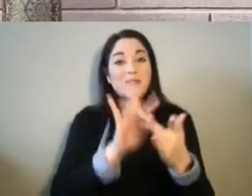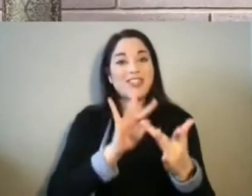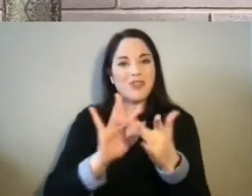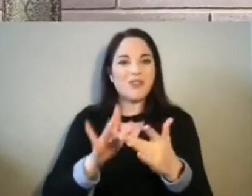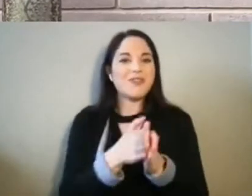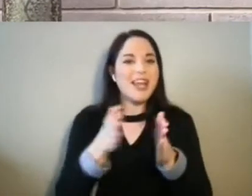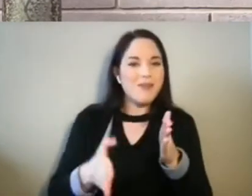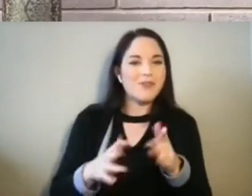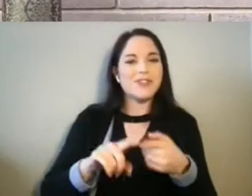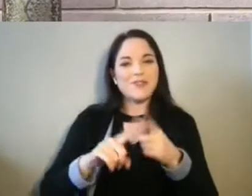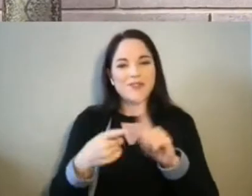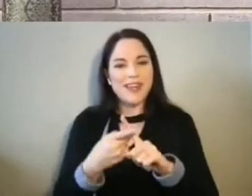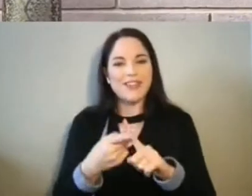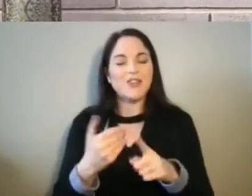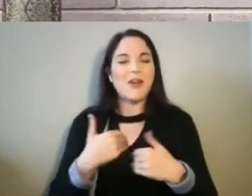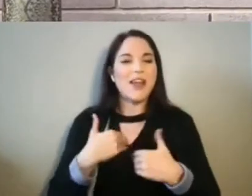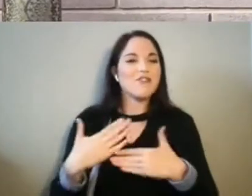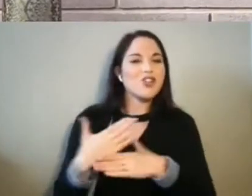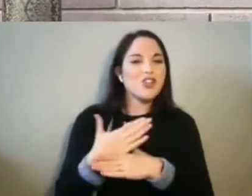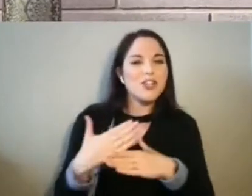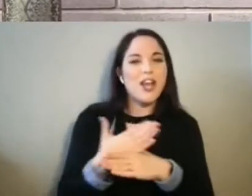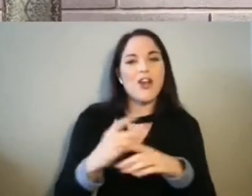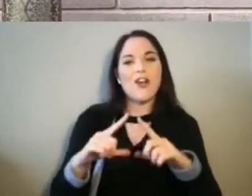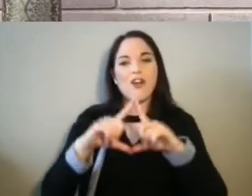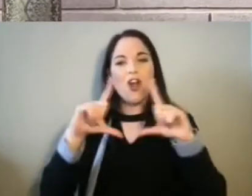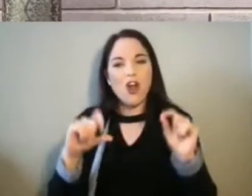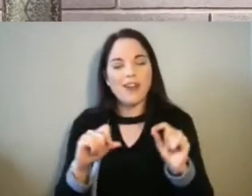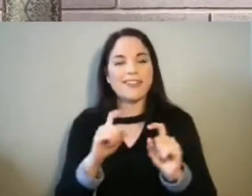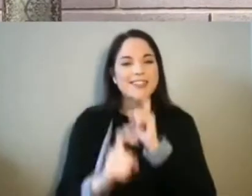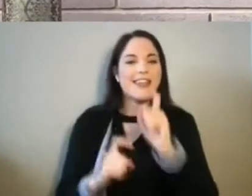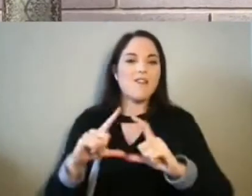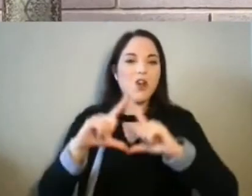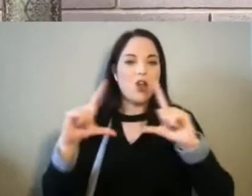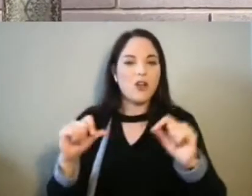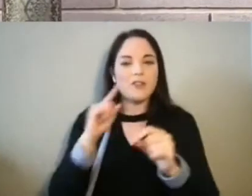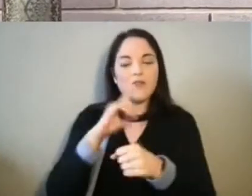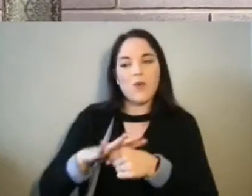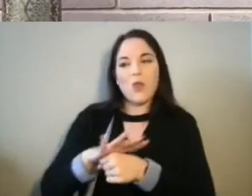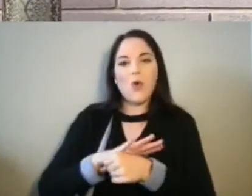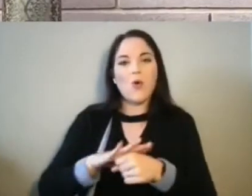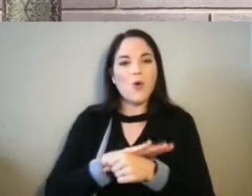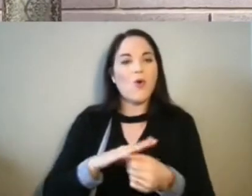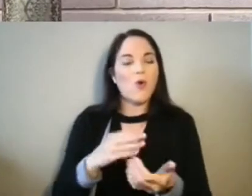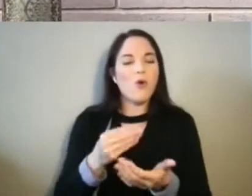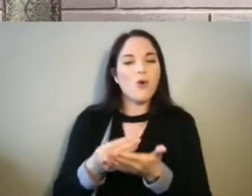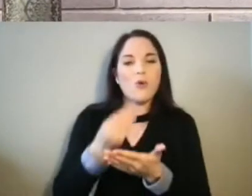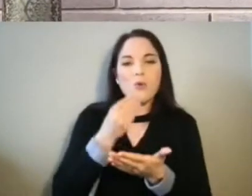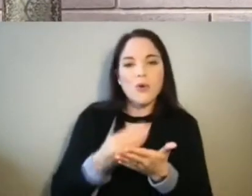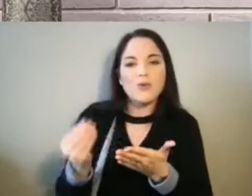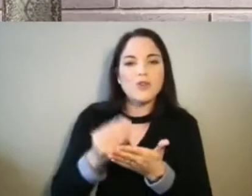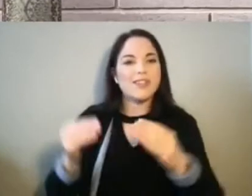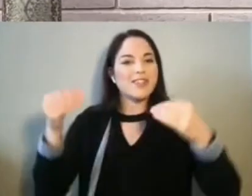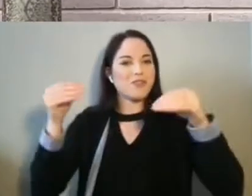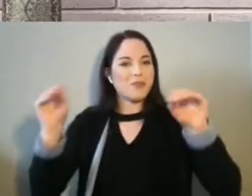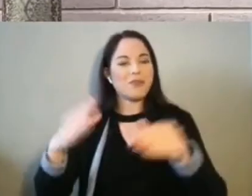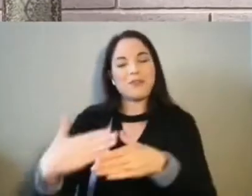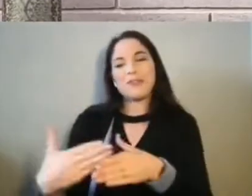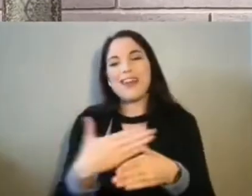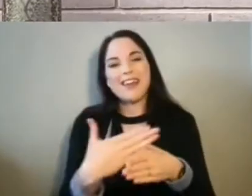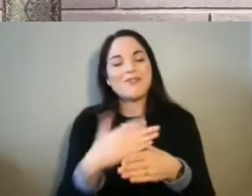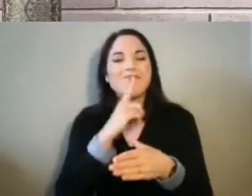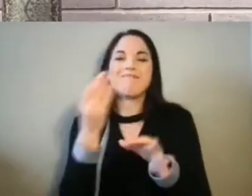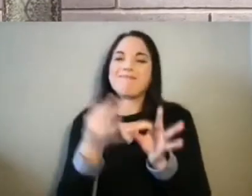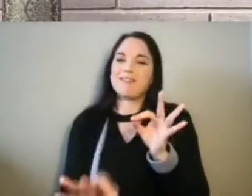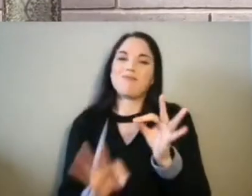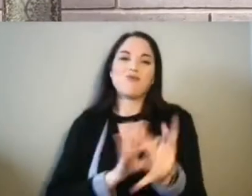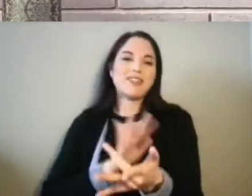then following up in ways that can make a difference. There is power when we extend compassion and love and